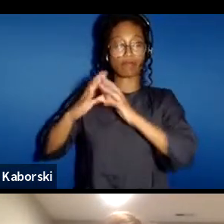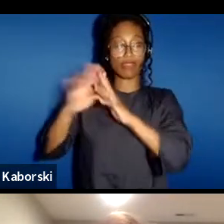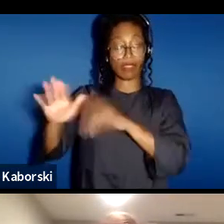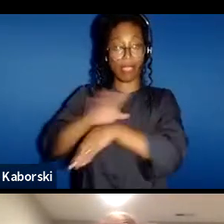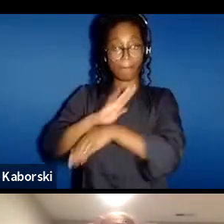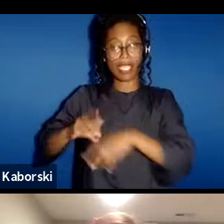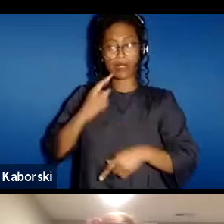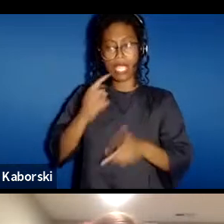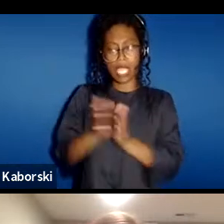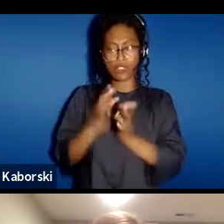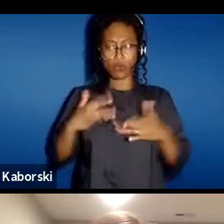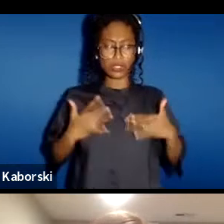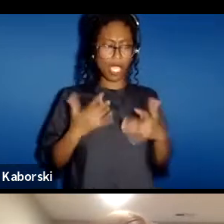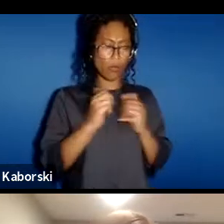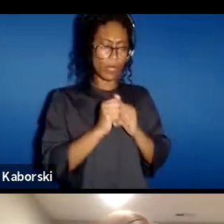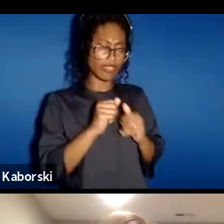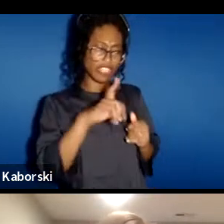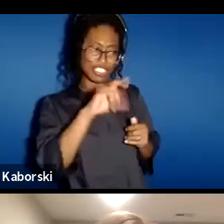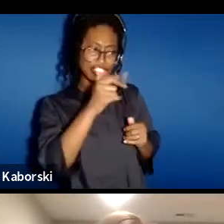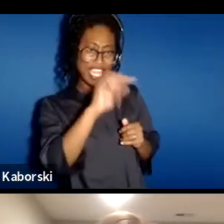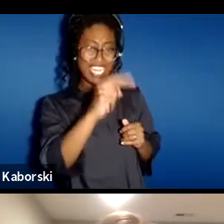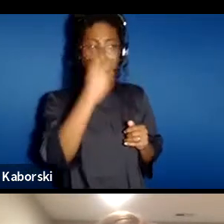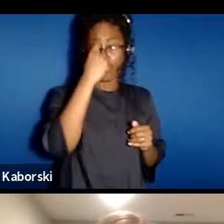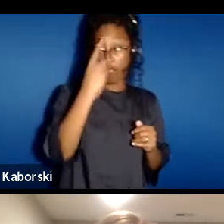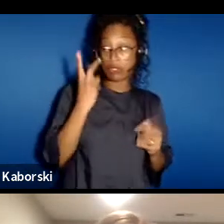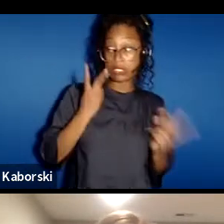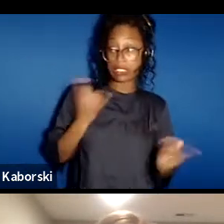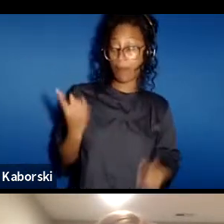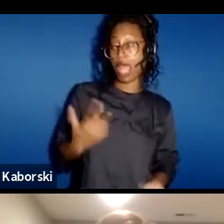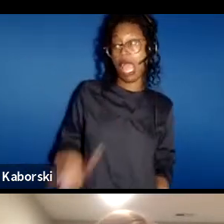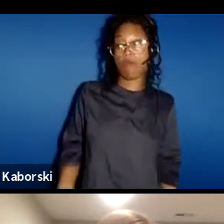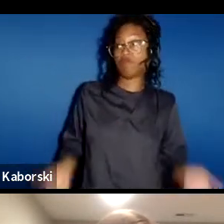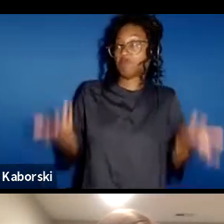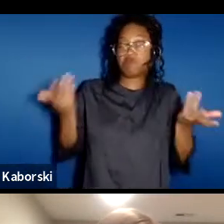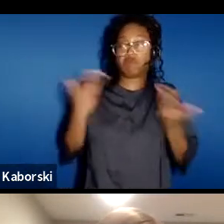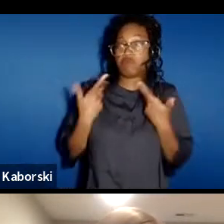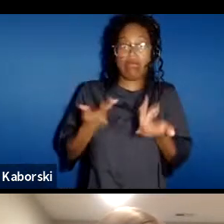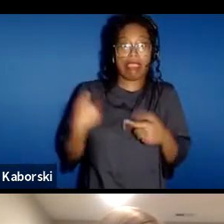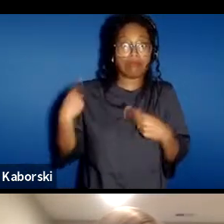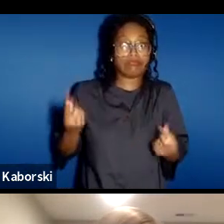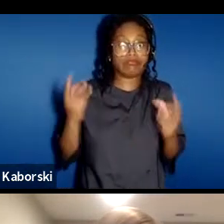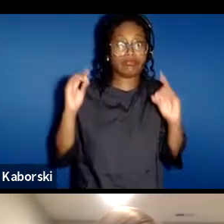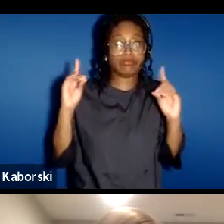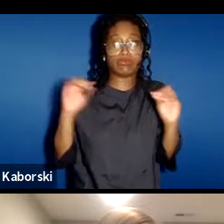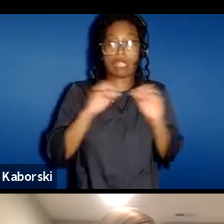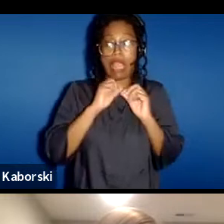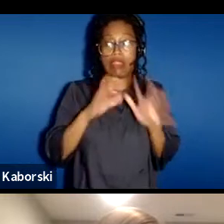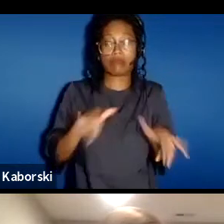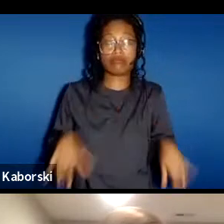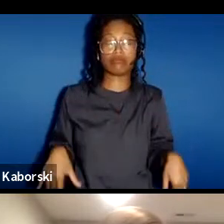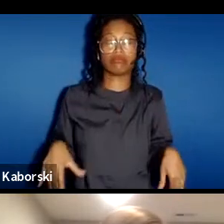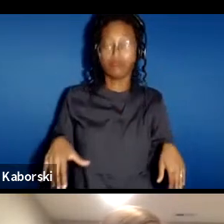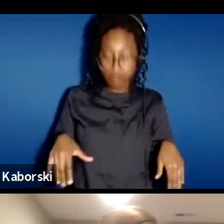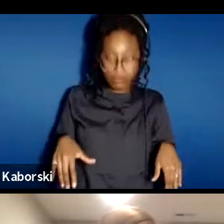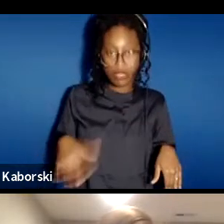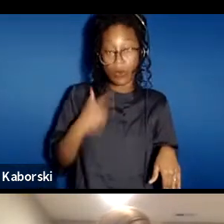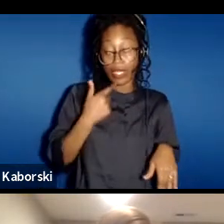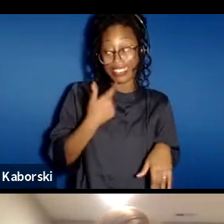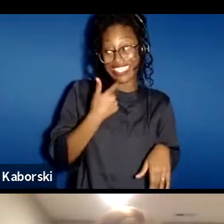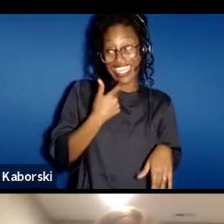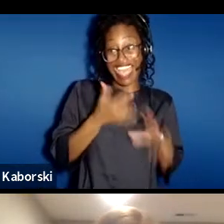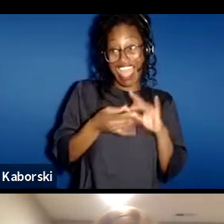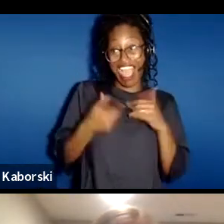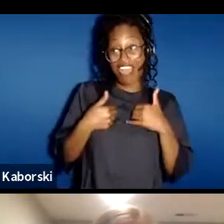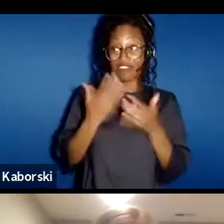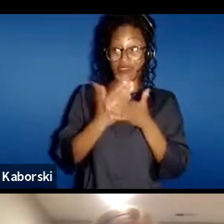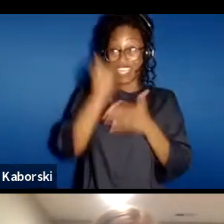where are we with the gin?" And I think he was expecting maybe to see something, and I hadn't had a chance to do anything. And I said, well, I've got some ideas. And he said, okay,